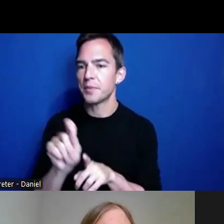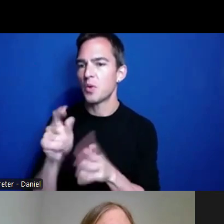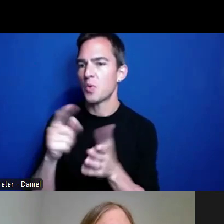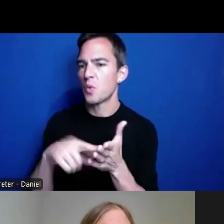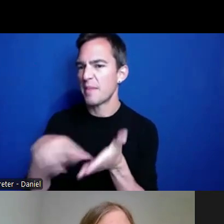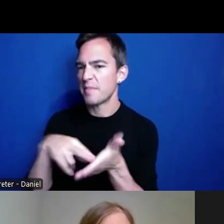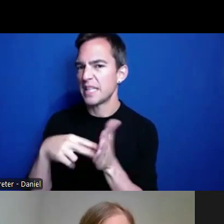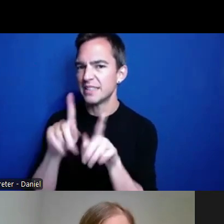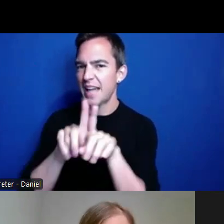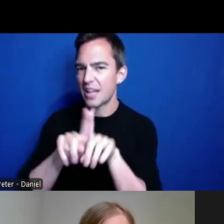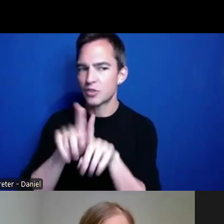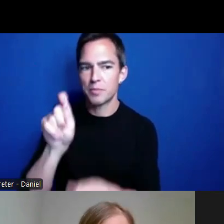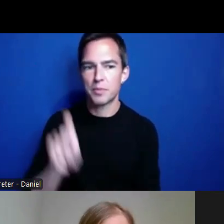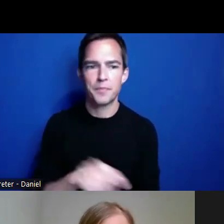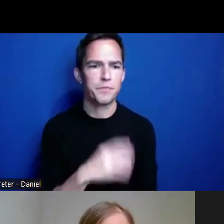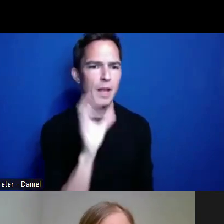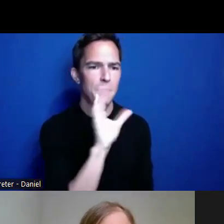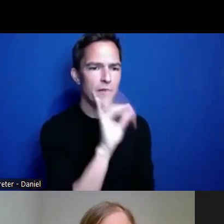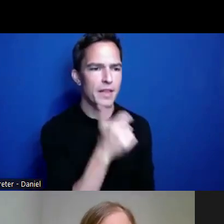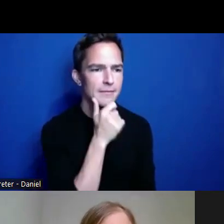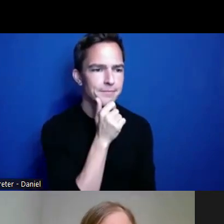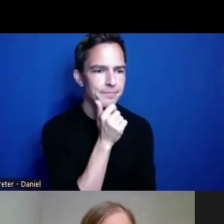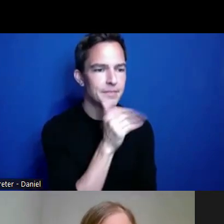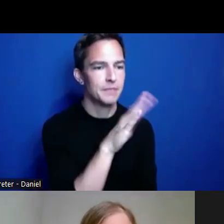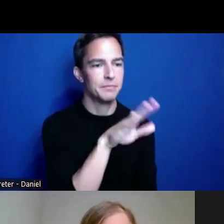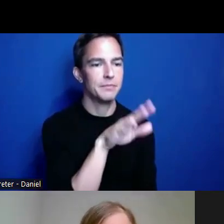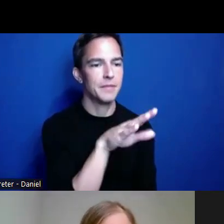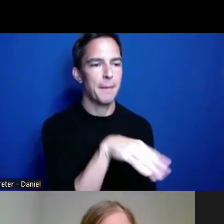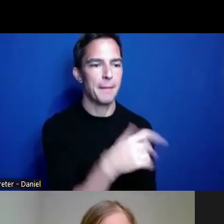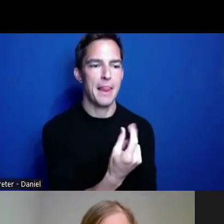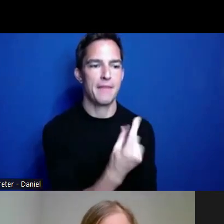I'm looking for it. So it's the bottom on 11.